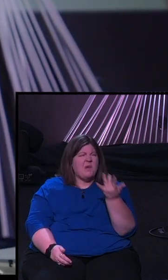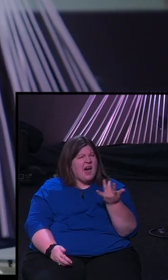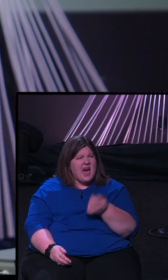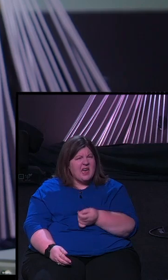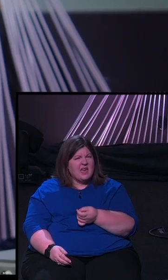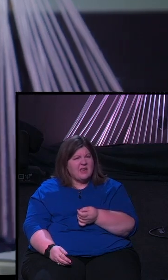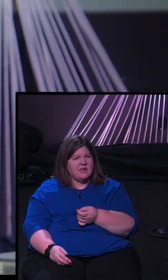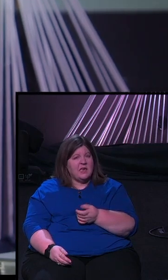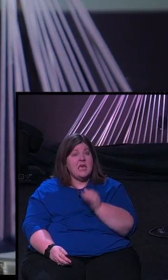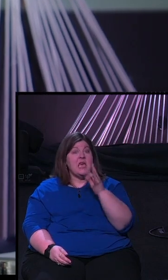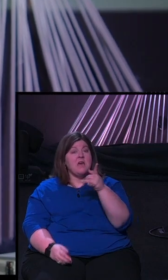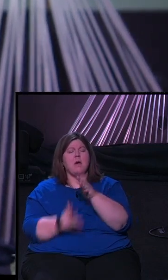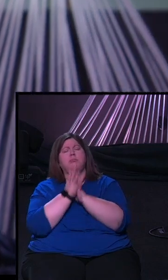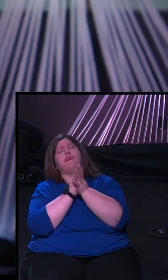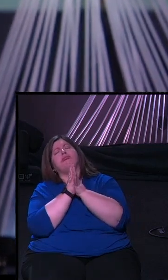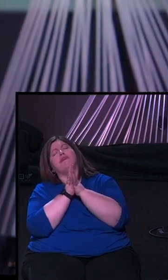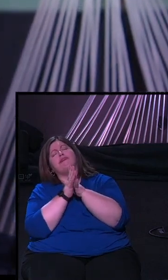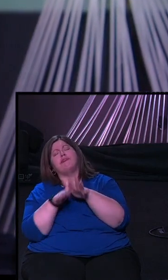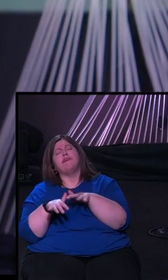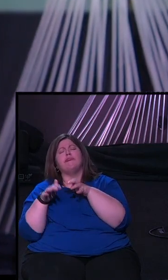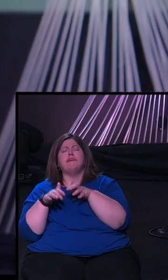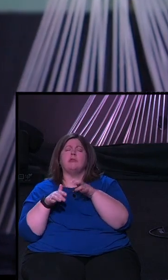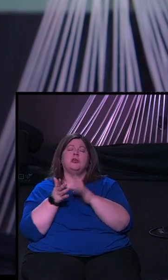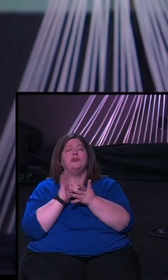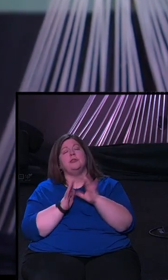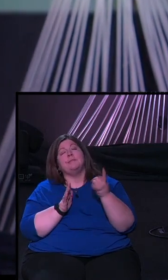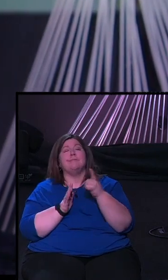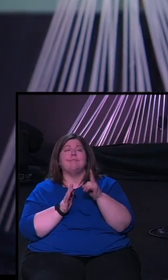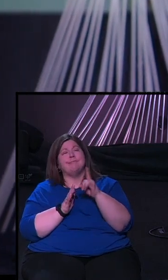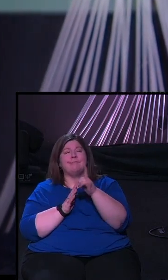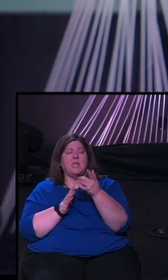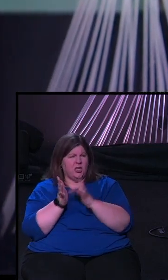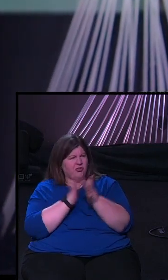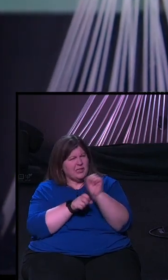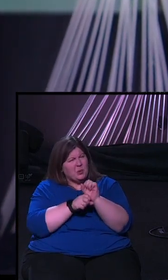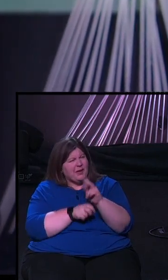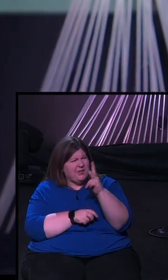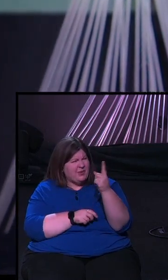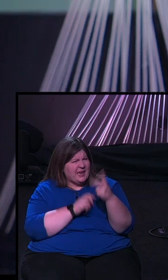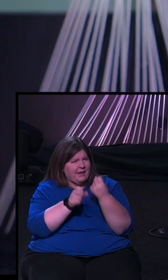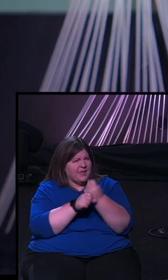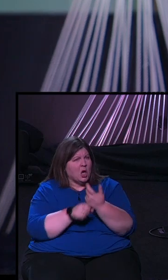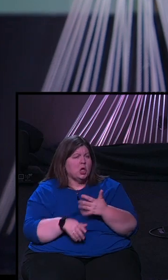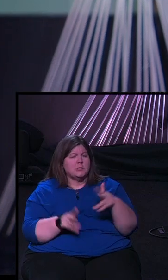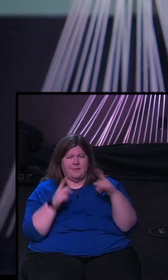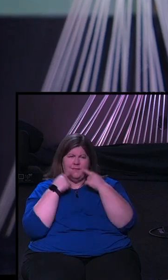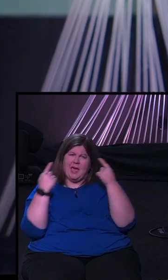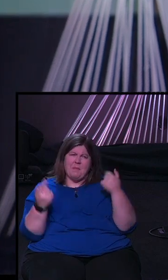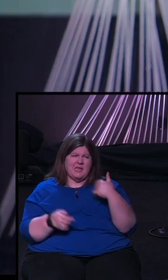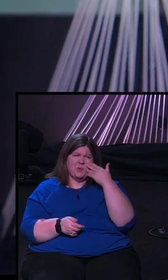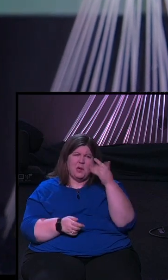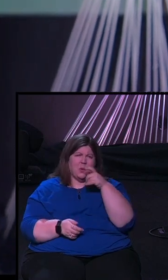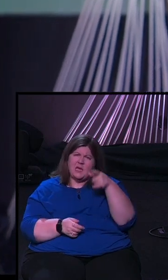Like, how do you feel if you're in the crowd and you're watching Jesus kind of cycle through? Jesus has been doing ministry at this point for 3.5 years. He's well known all over the